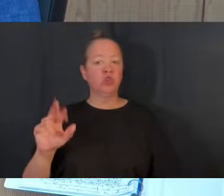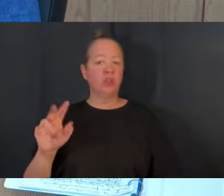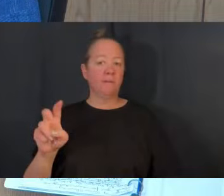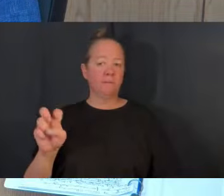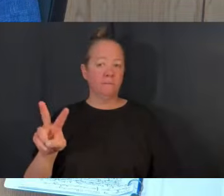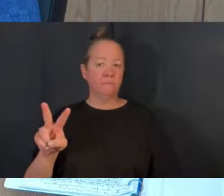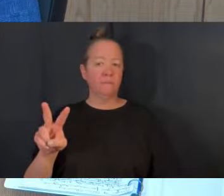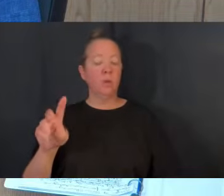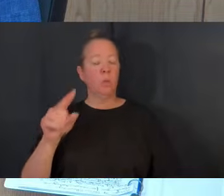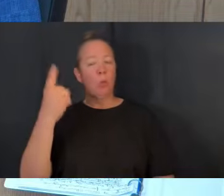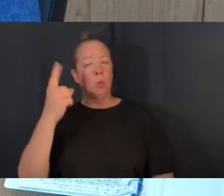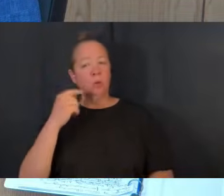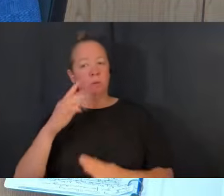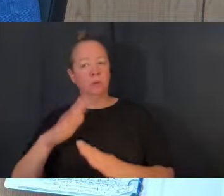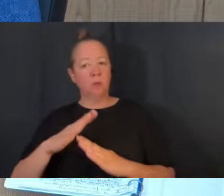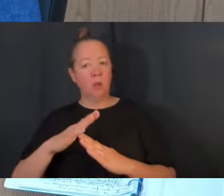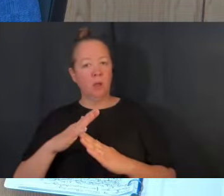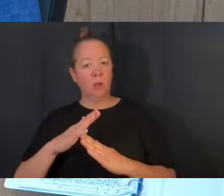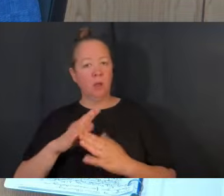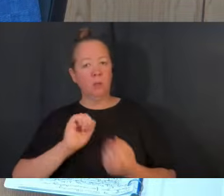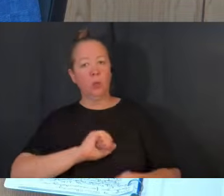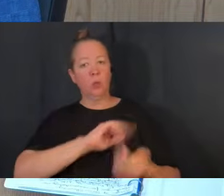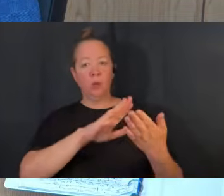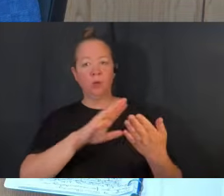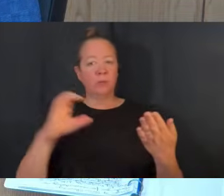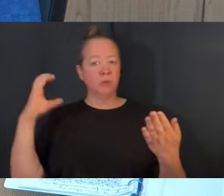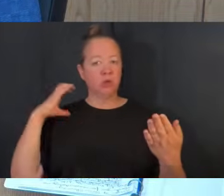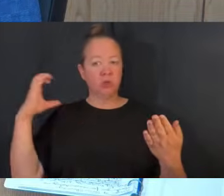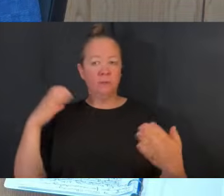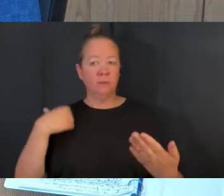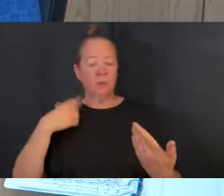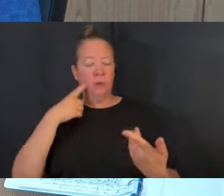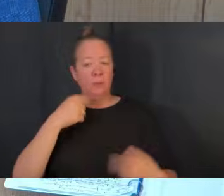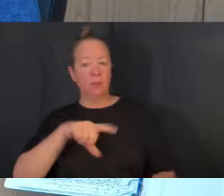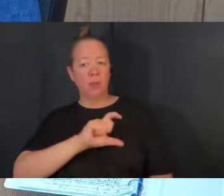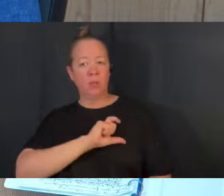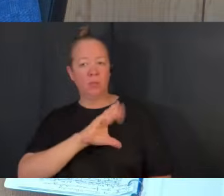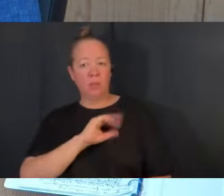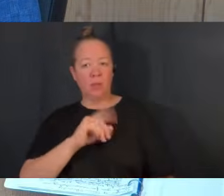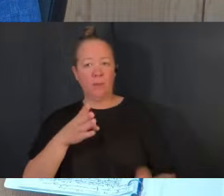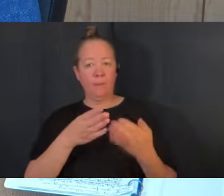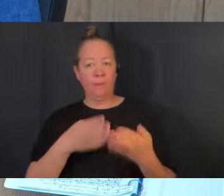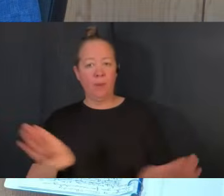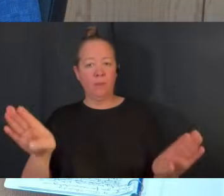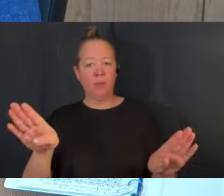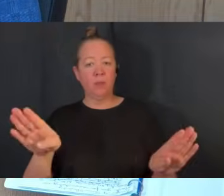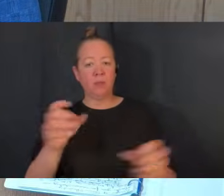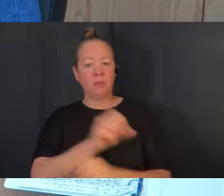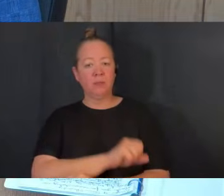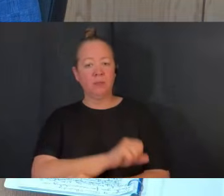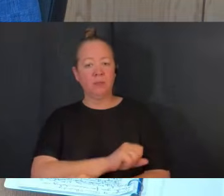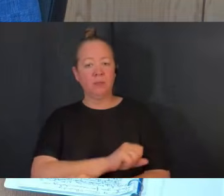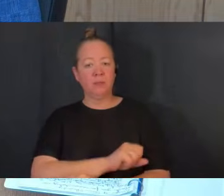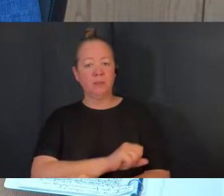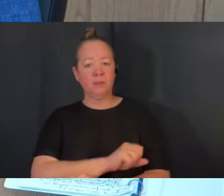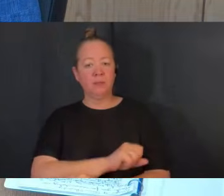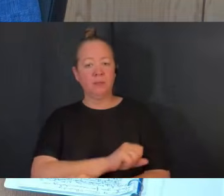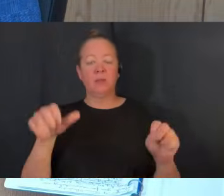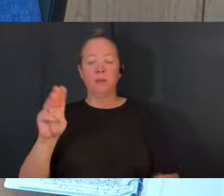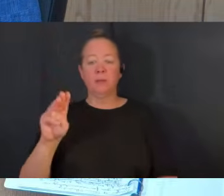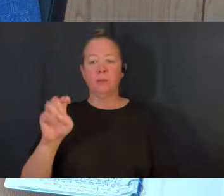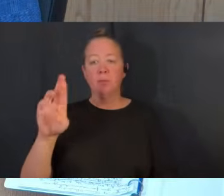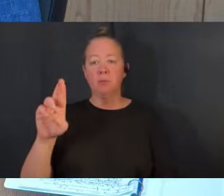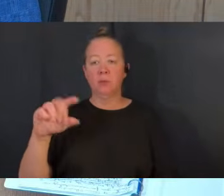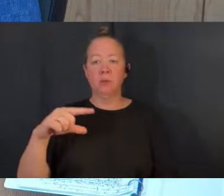most important ways of being the chief of police and public safety, and that is Mr. Gilbert Jones Jr. This would be a